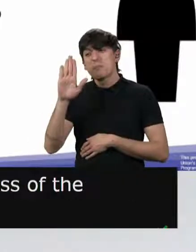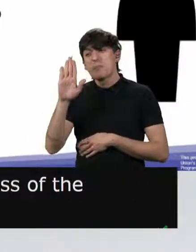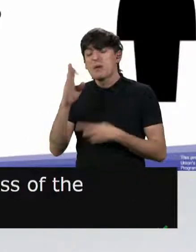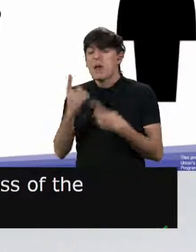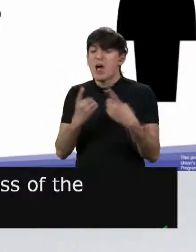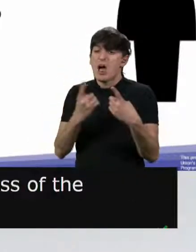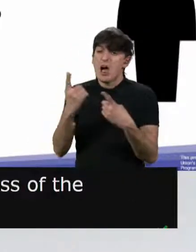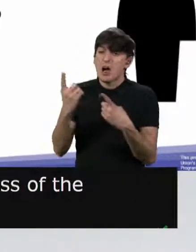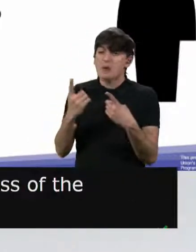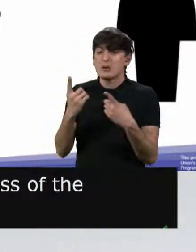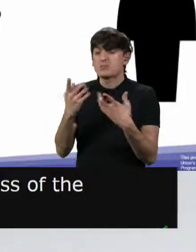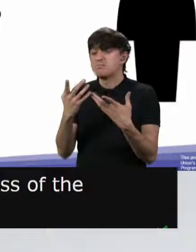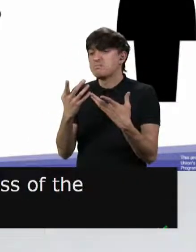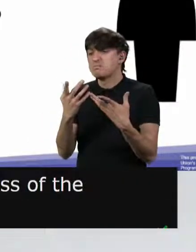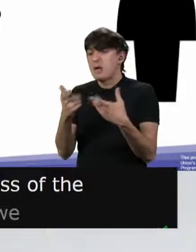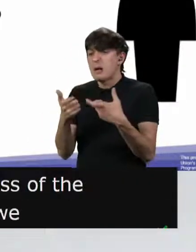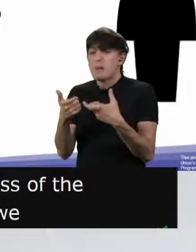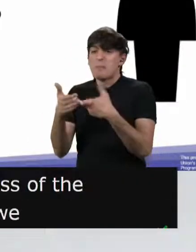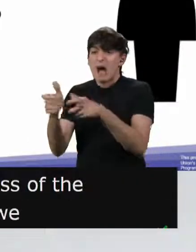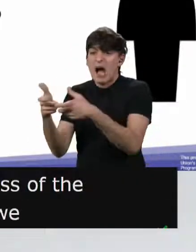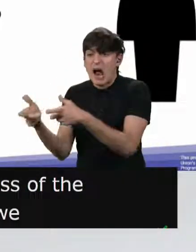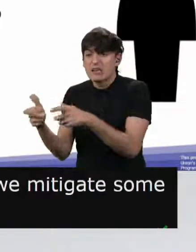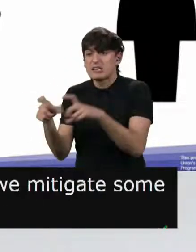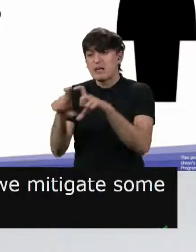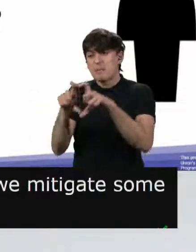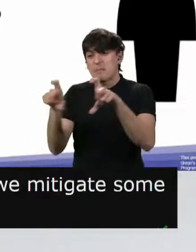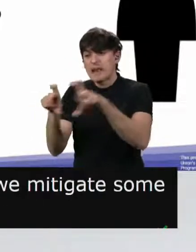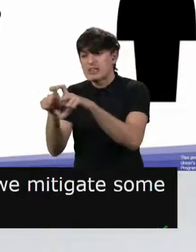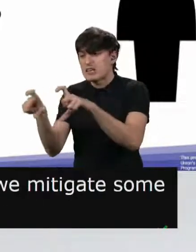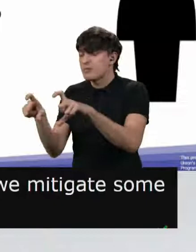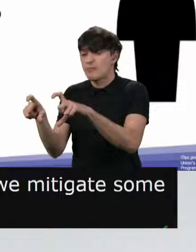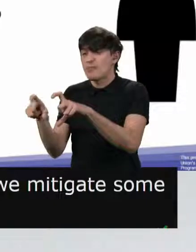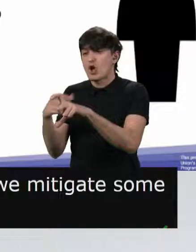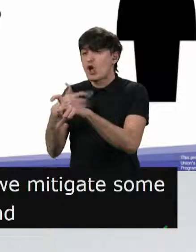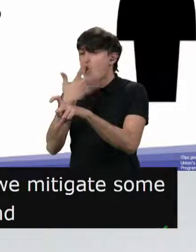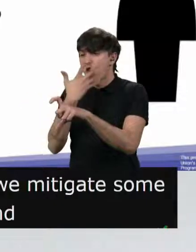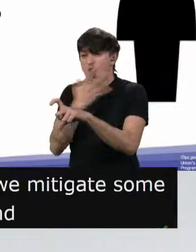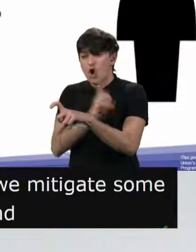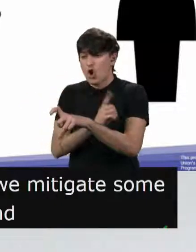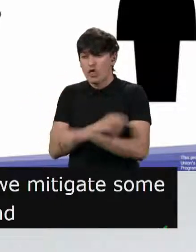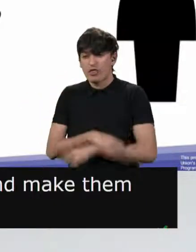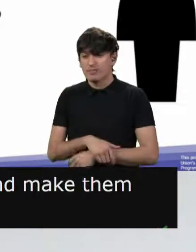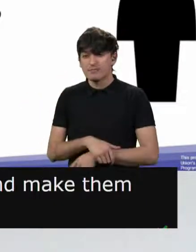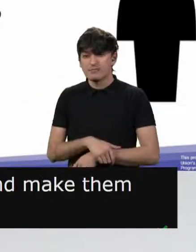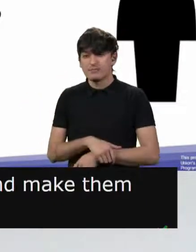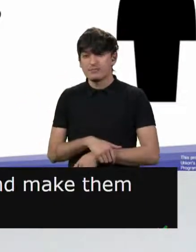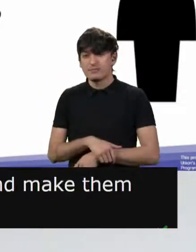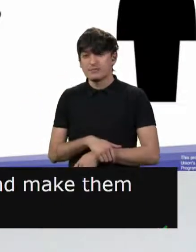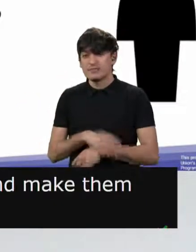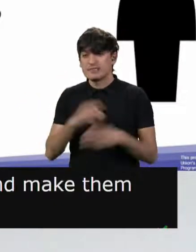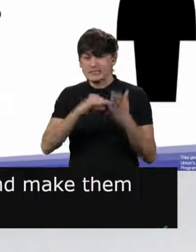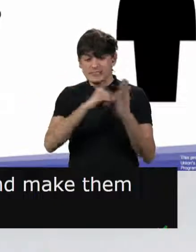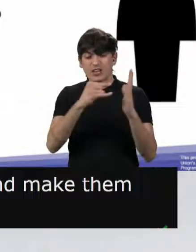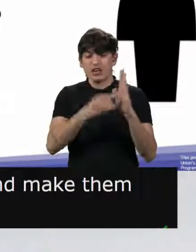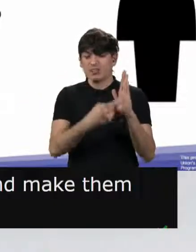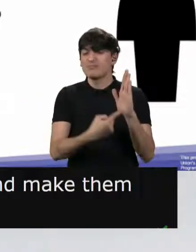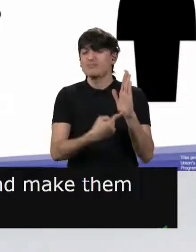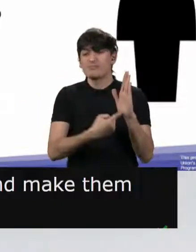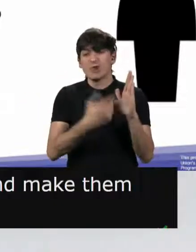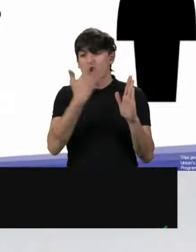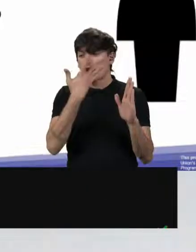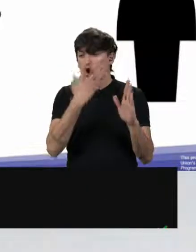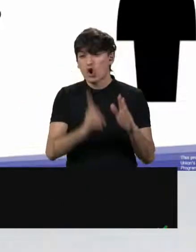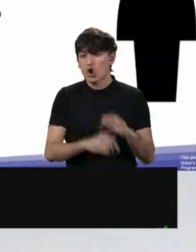some of these barriers to design and implementation and make them useful for people? Without knowing what was possible